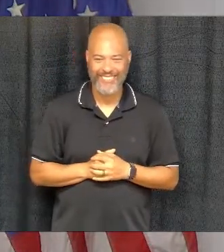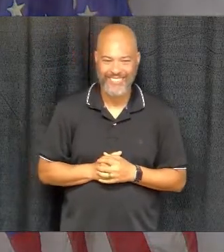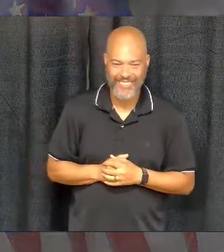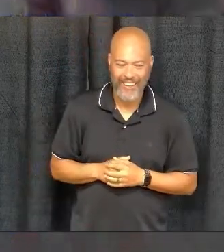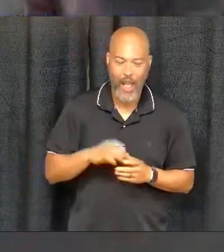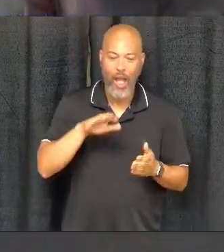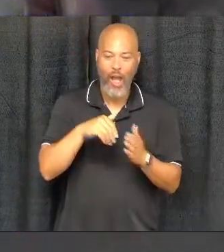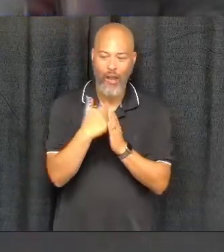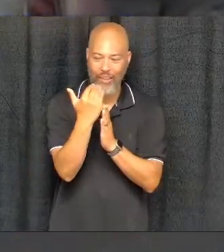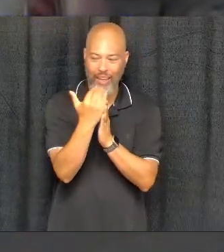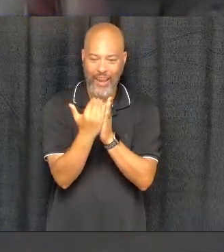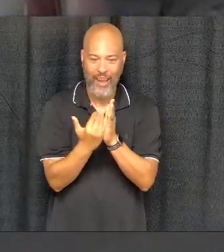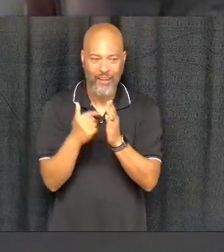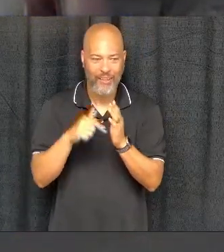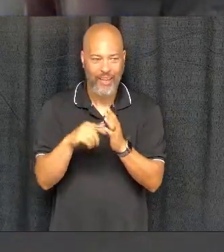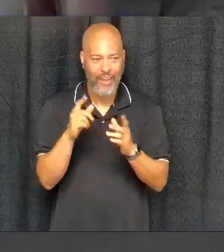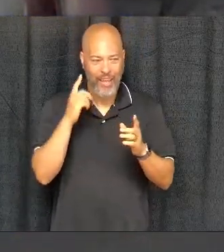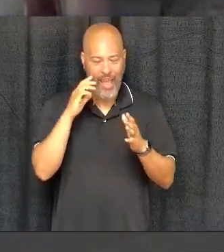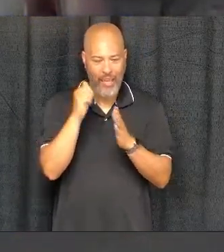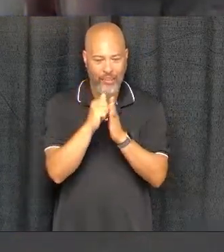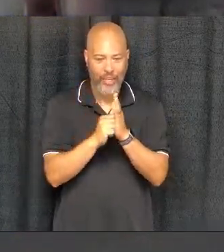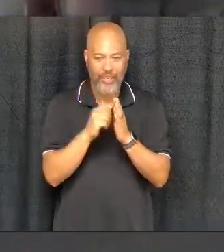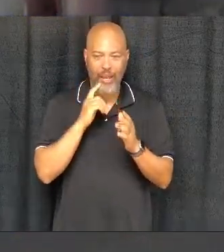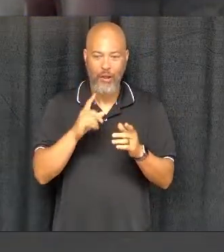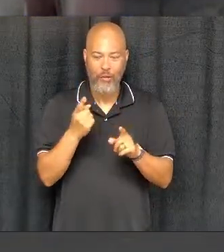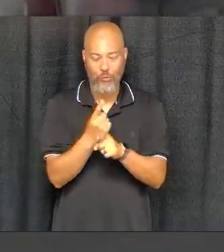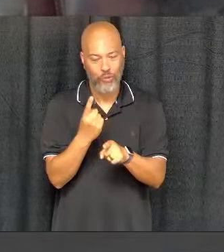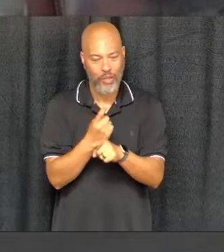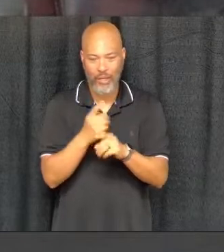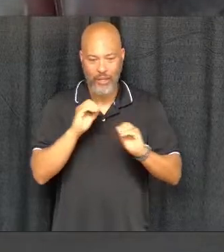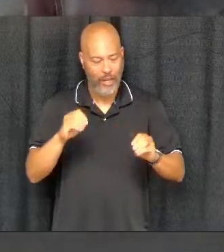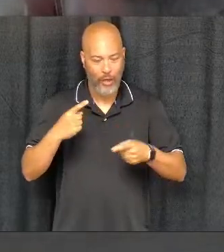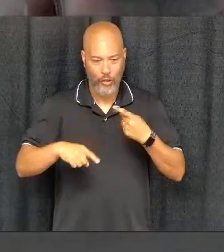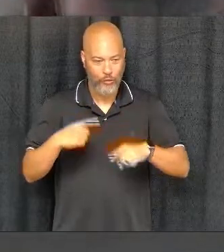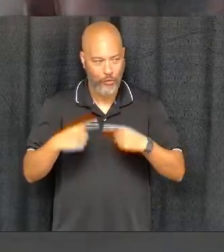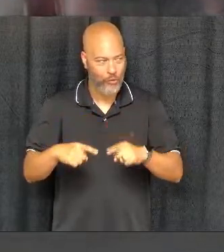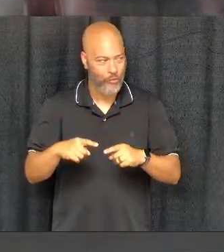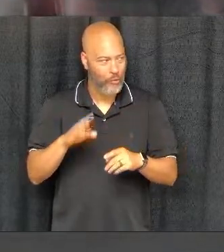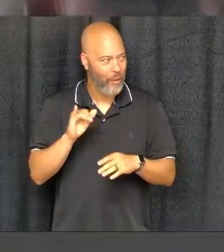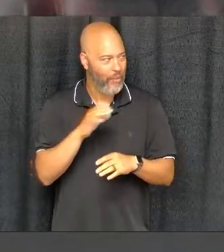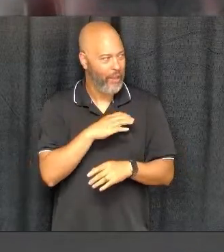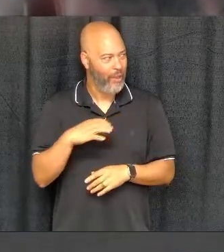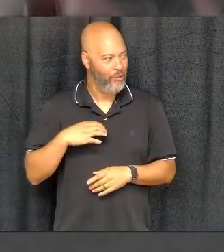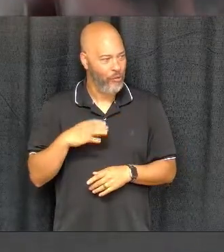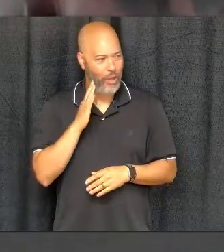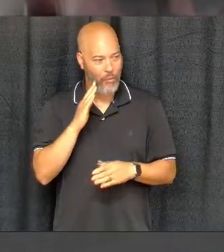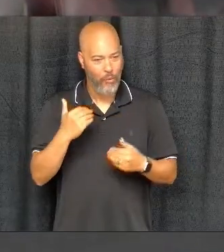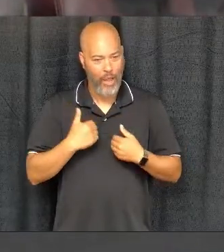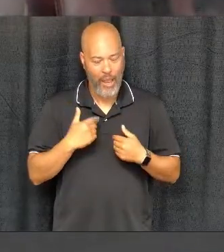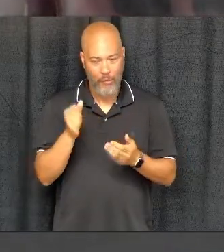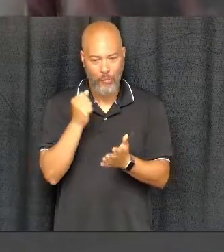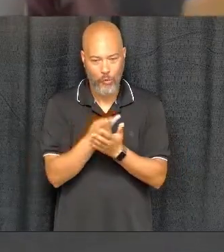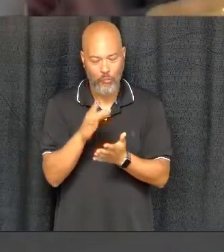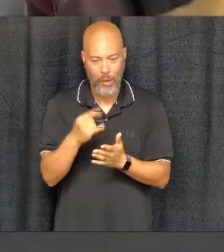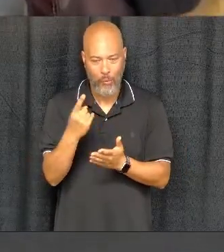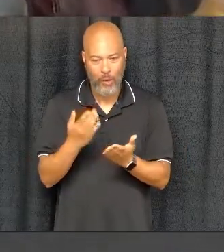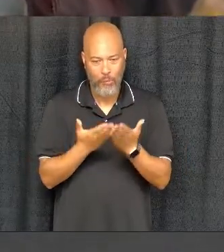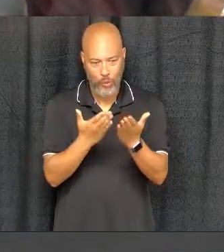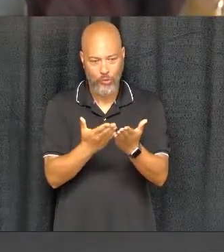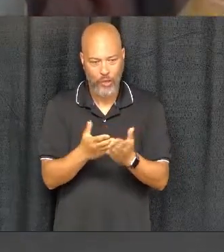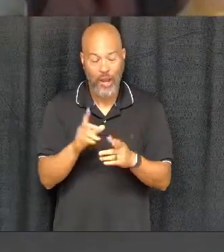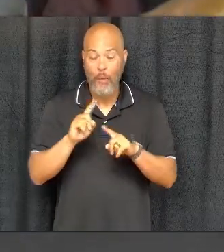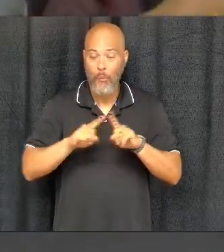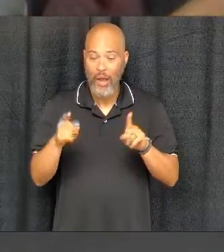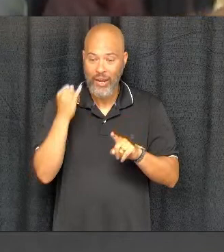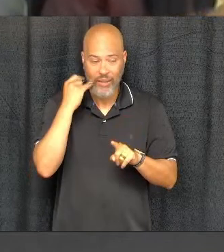All items in this portion of the agenda are considered to be routine and non-controversial by the council and may be approved by one motion.